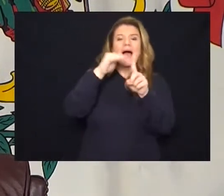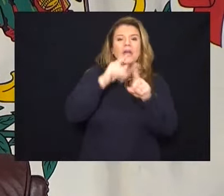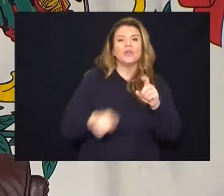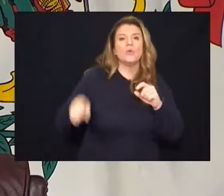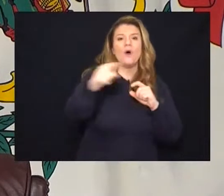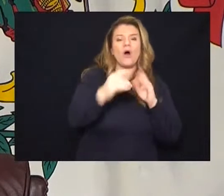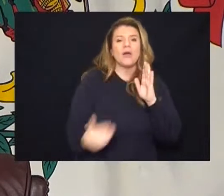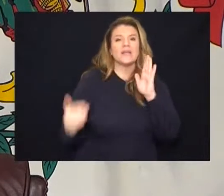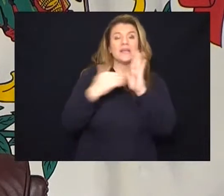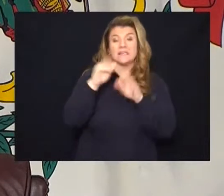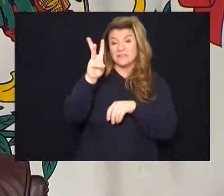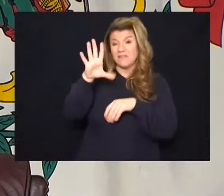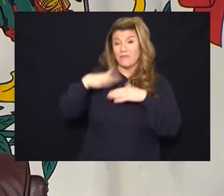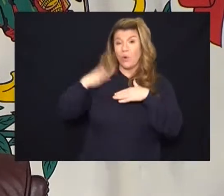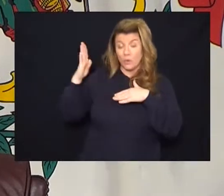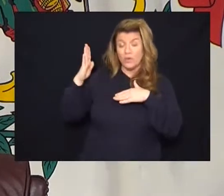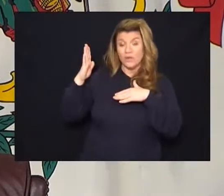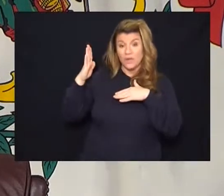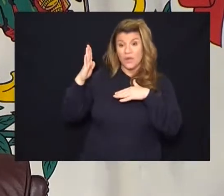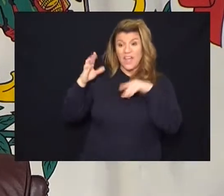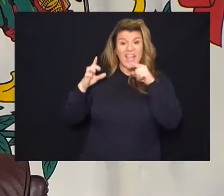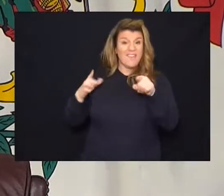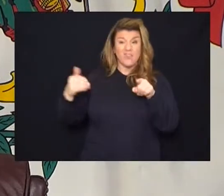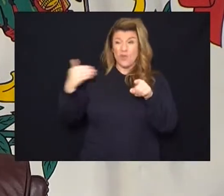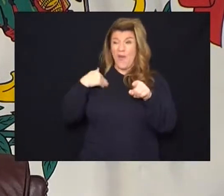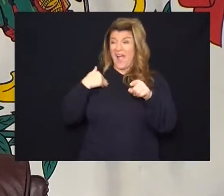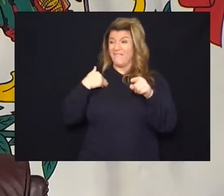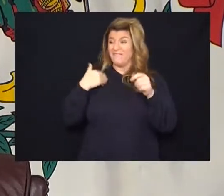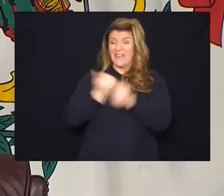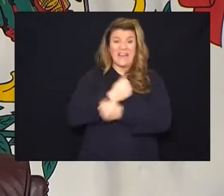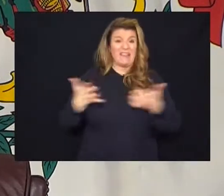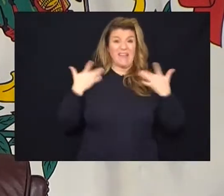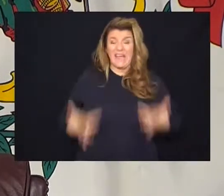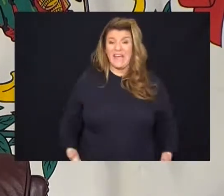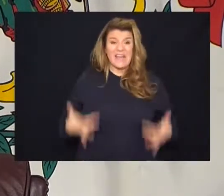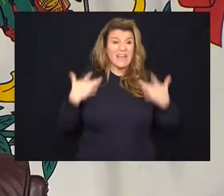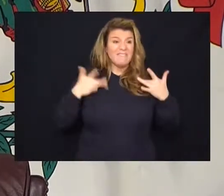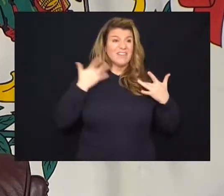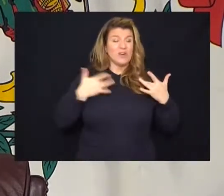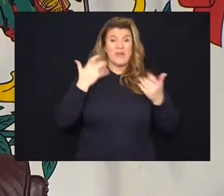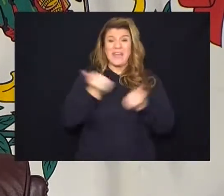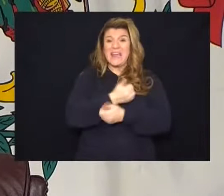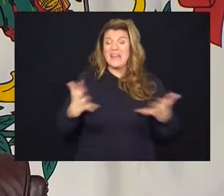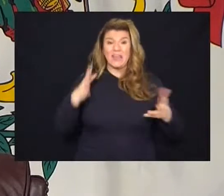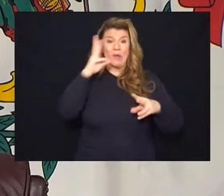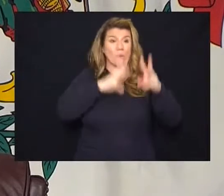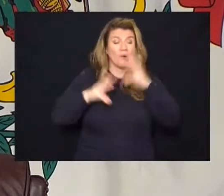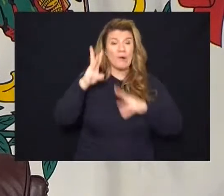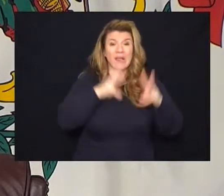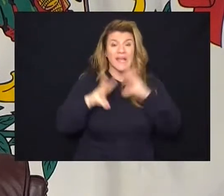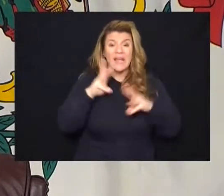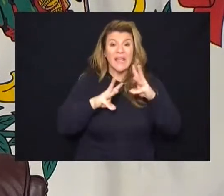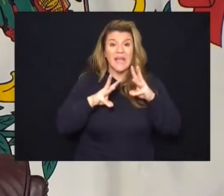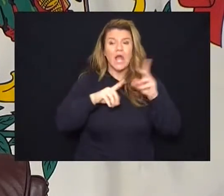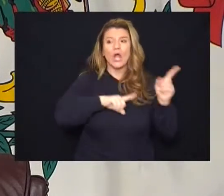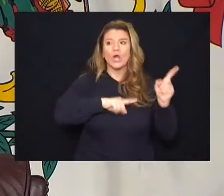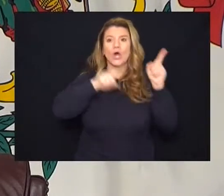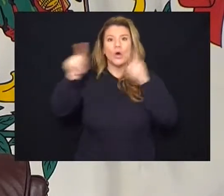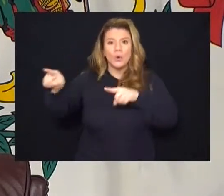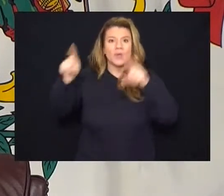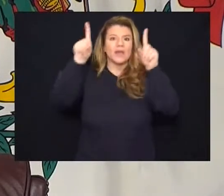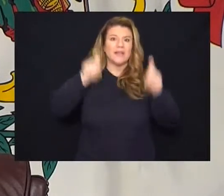about 65 and older, if you have any conditions and you have any concerns whatsoever, get